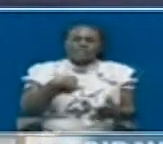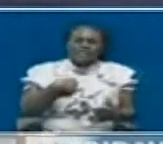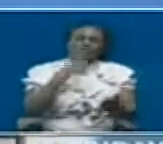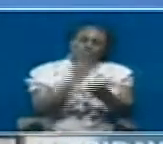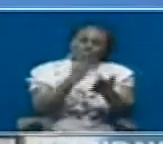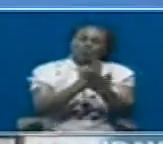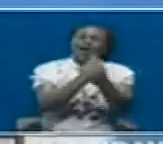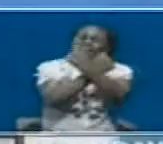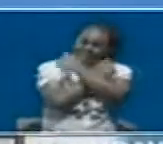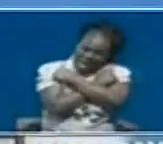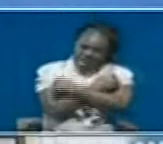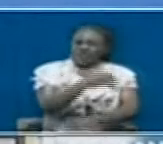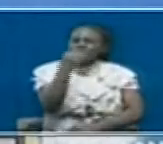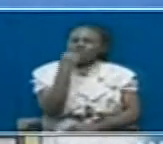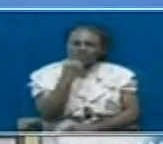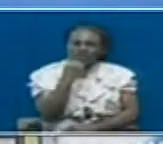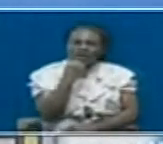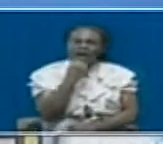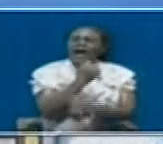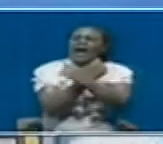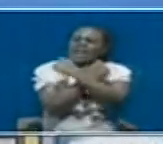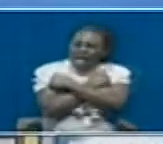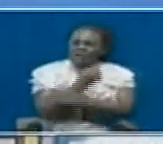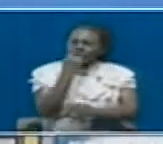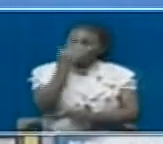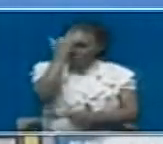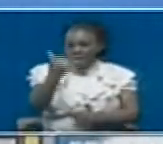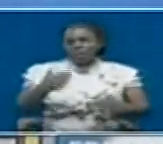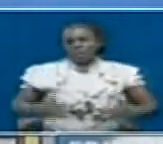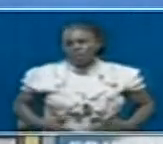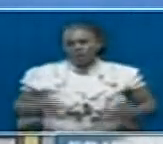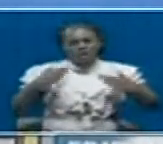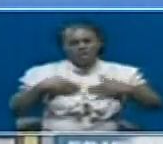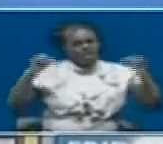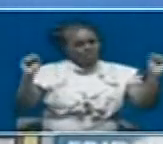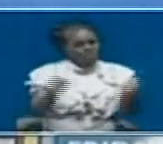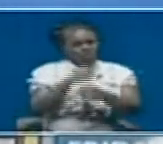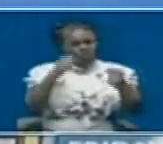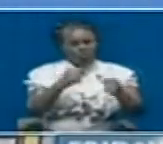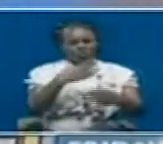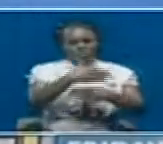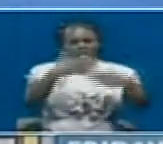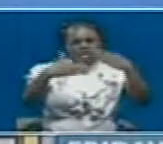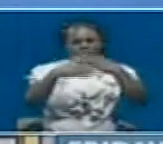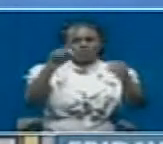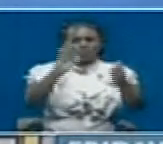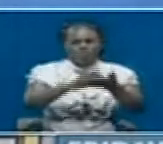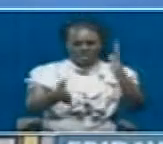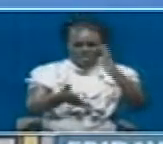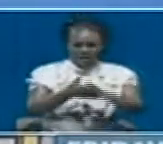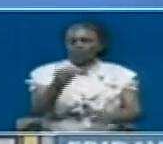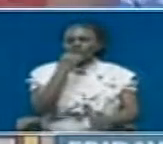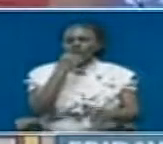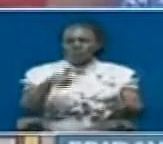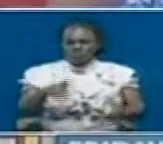chakula. Napenda chakula sababu mwili hawezi jengwa bila chakula. Then nikuulize, like in real life. In real